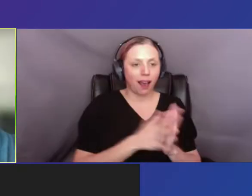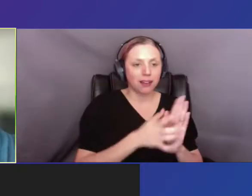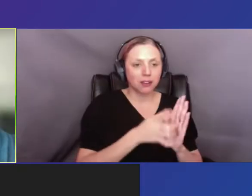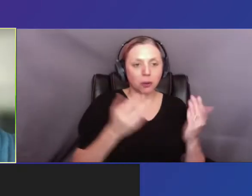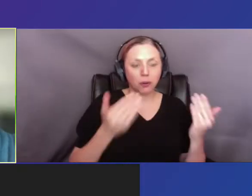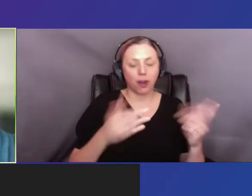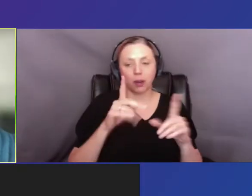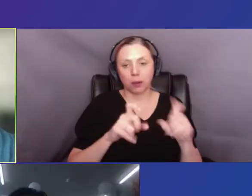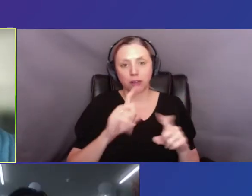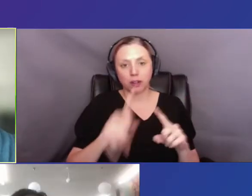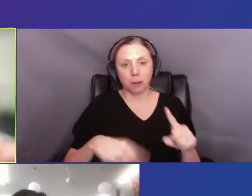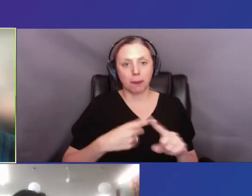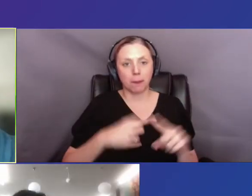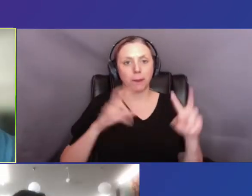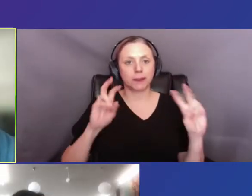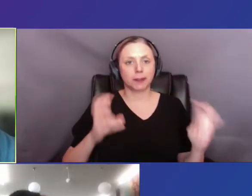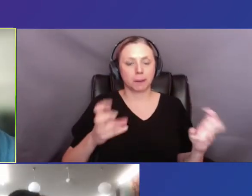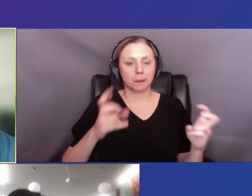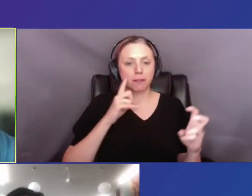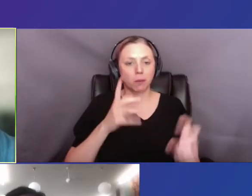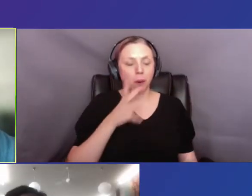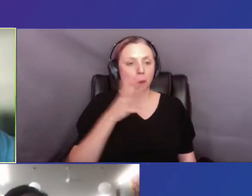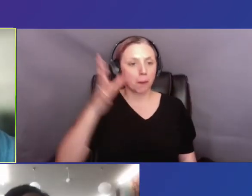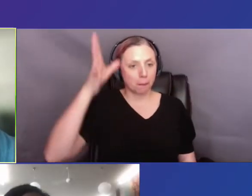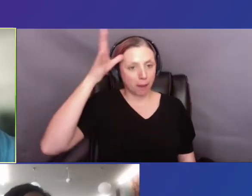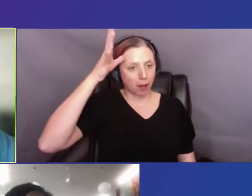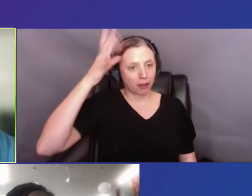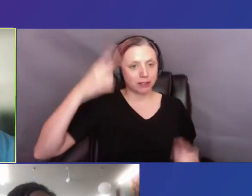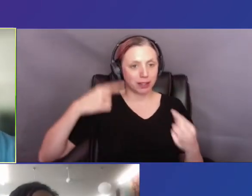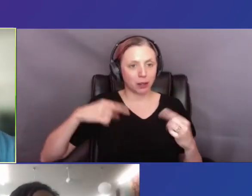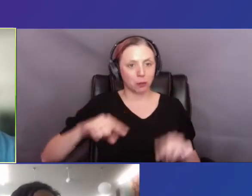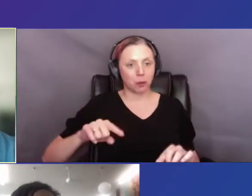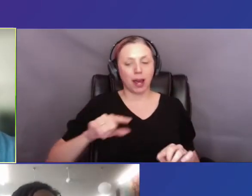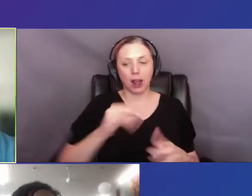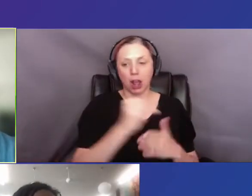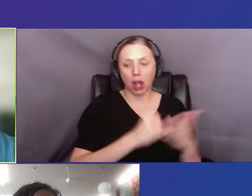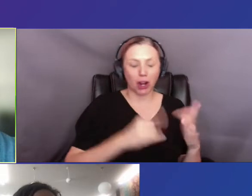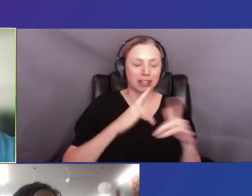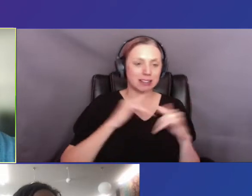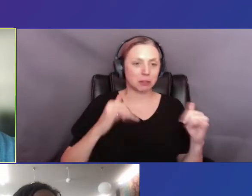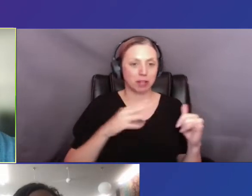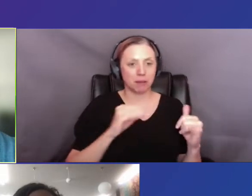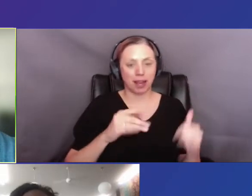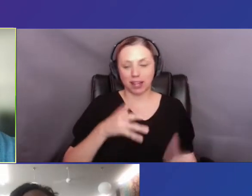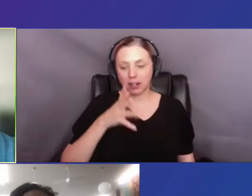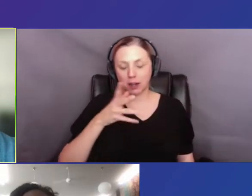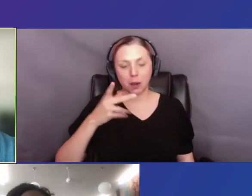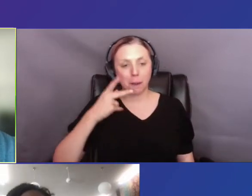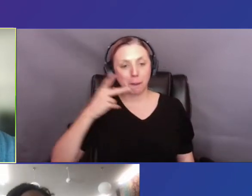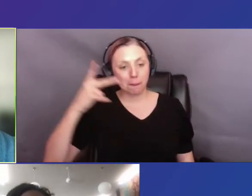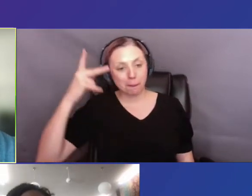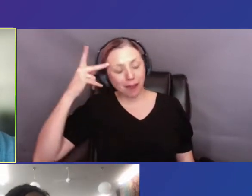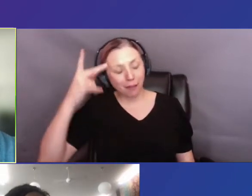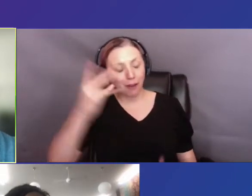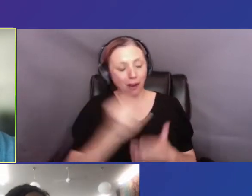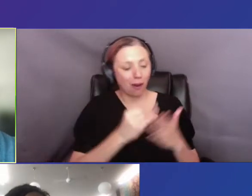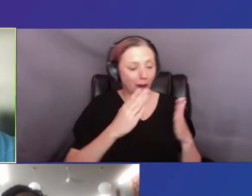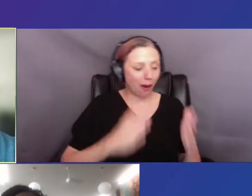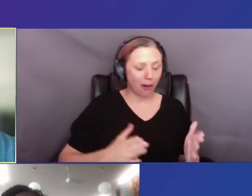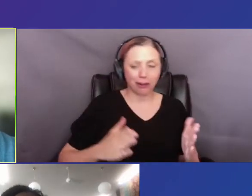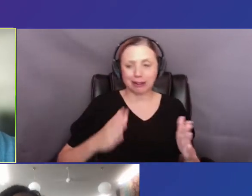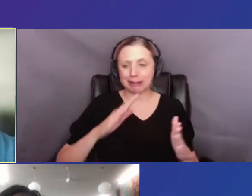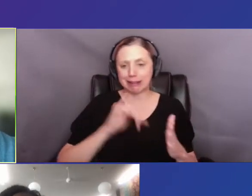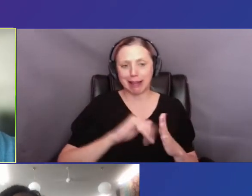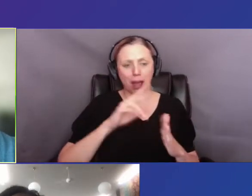this topic of parenting while arting and being a parent artist and all that kind of stuff.